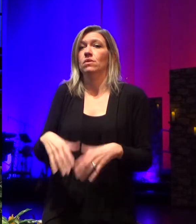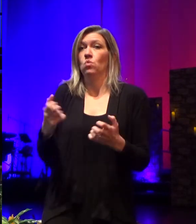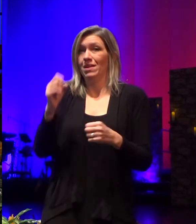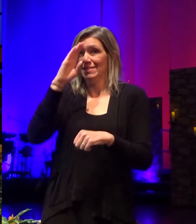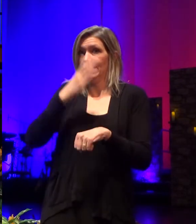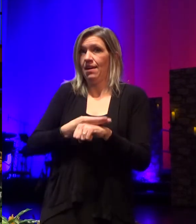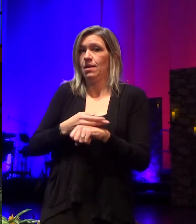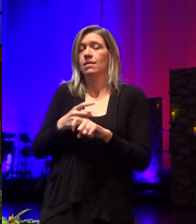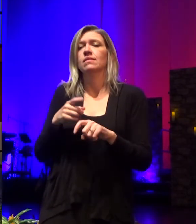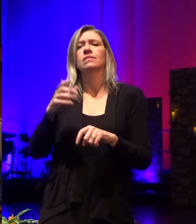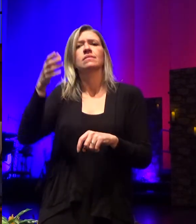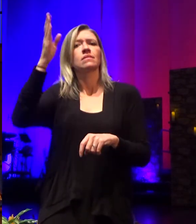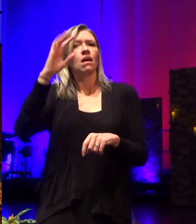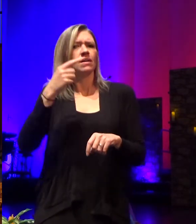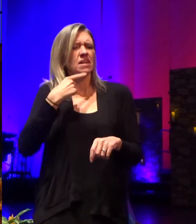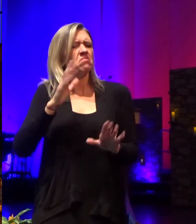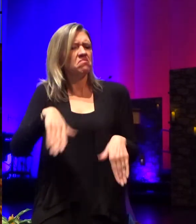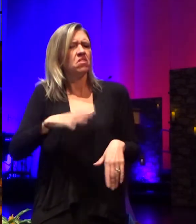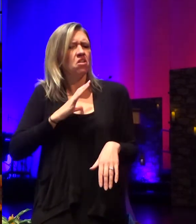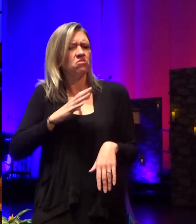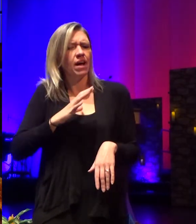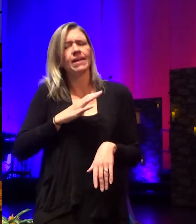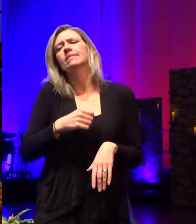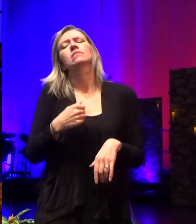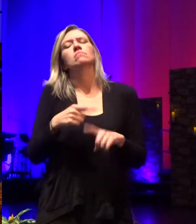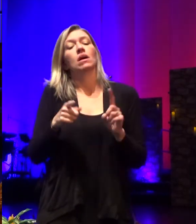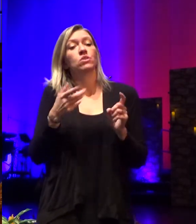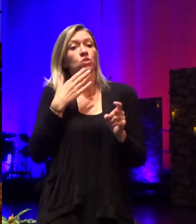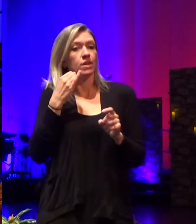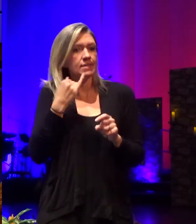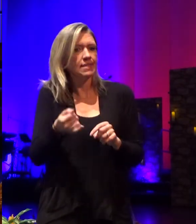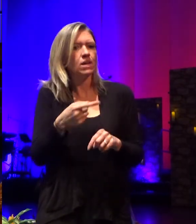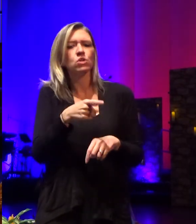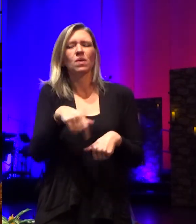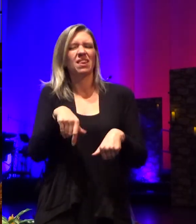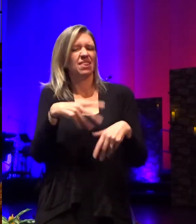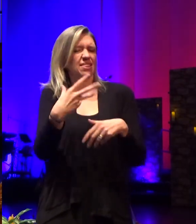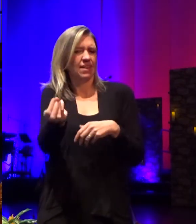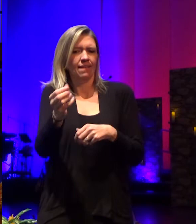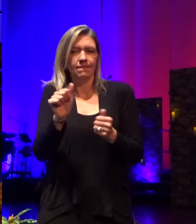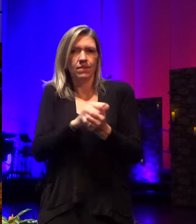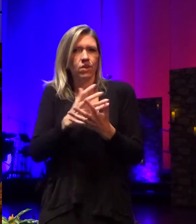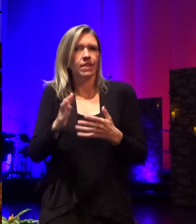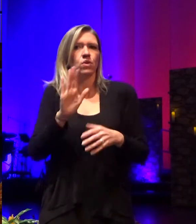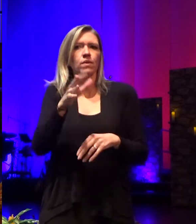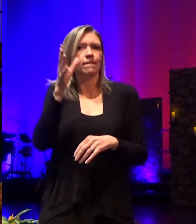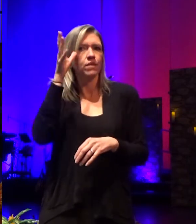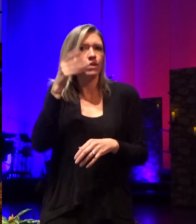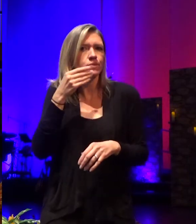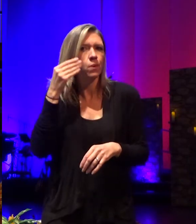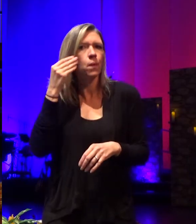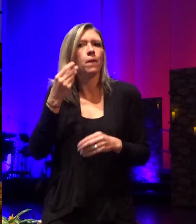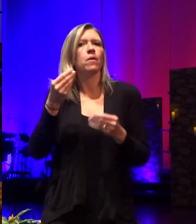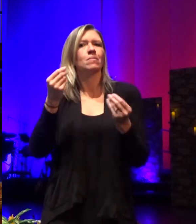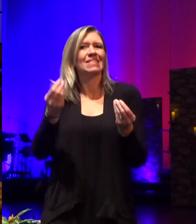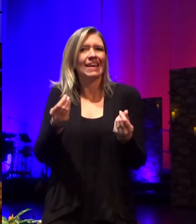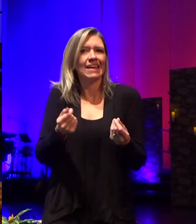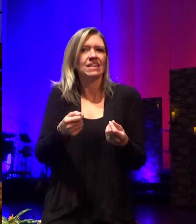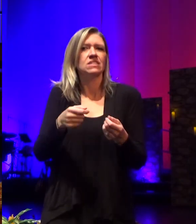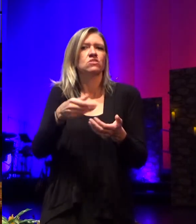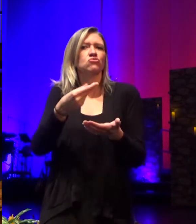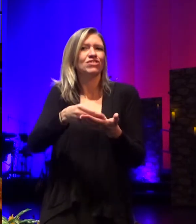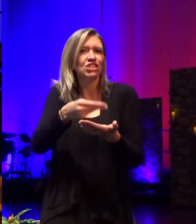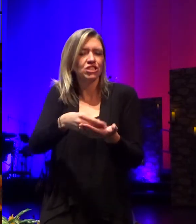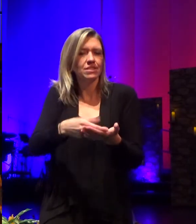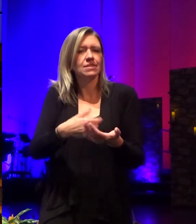got a bigger idea. I want you to leave everything you got. Leave your father's home and all the land and all the riches and all this stuff. And I want you